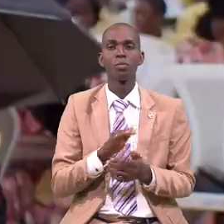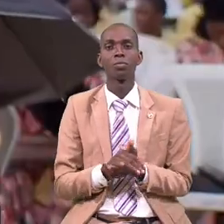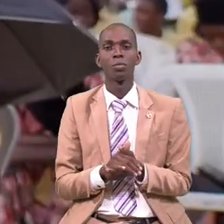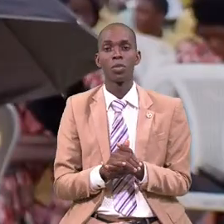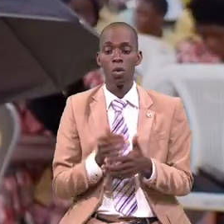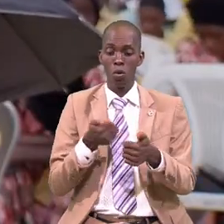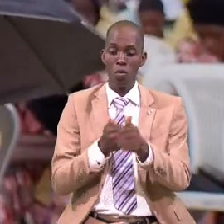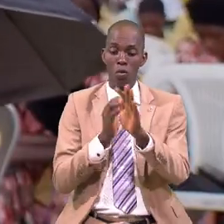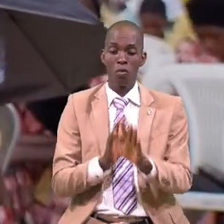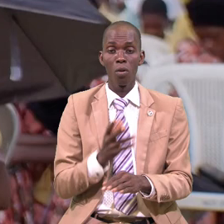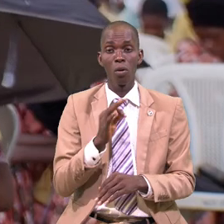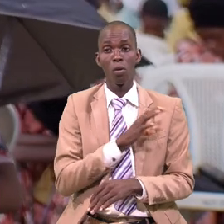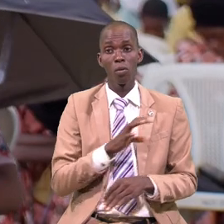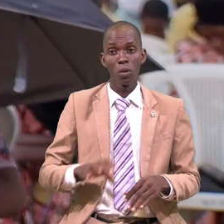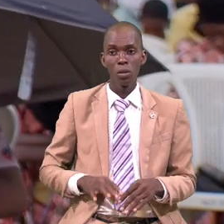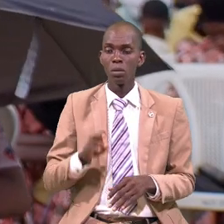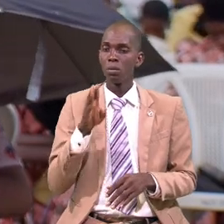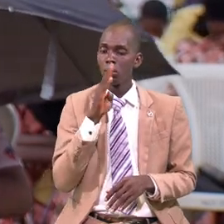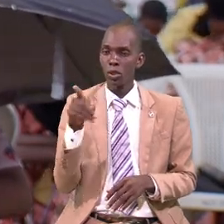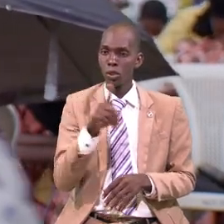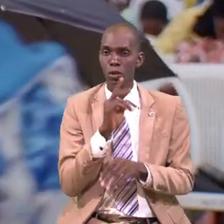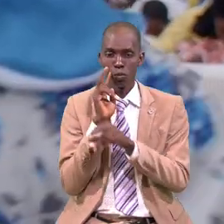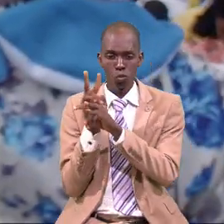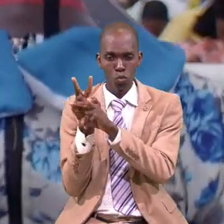Followers of Christ, watch ye therefore.